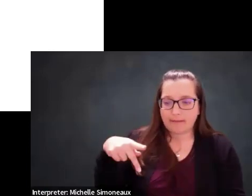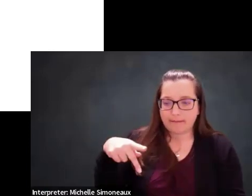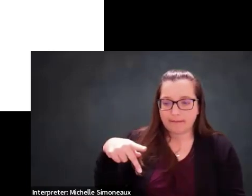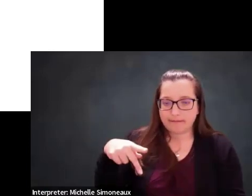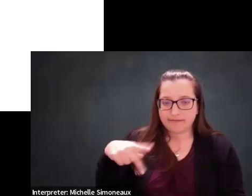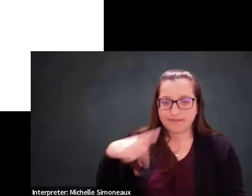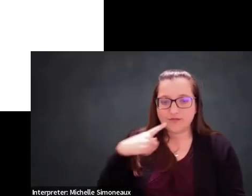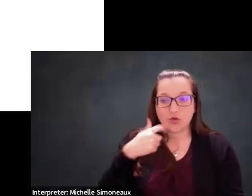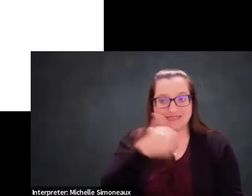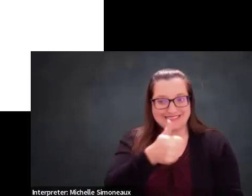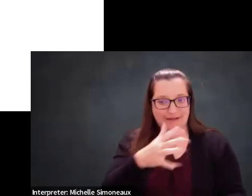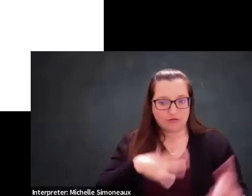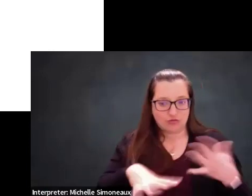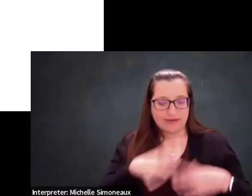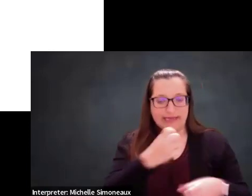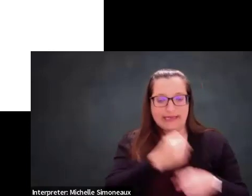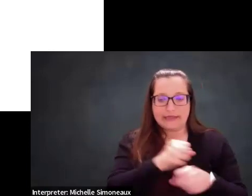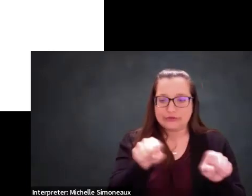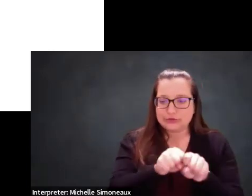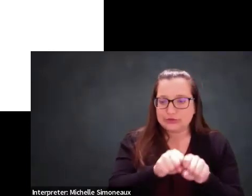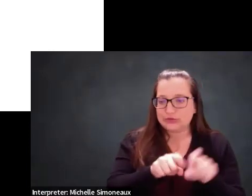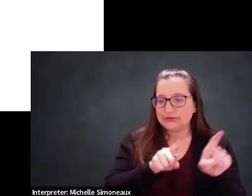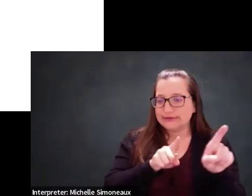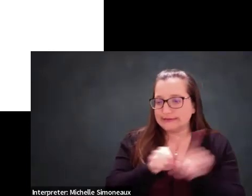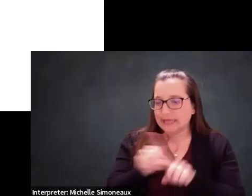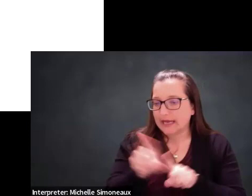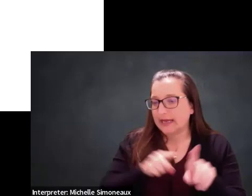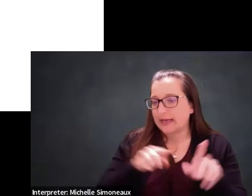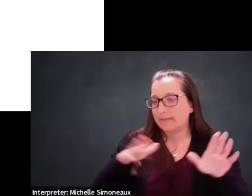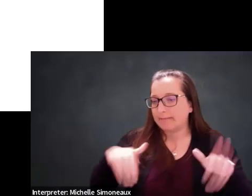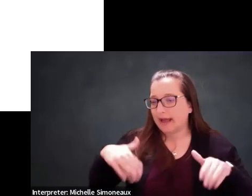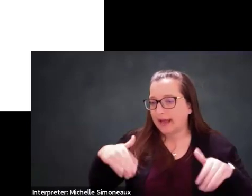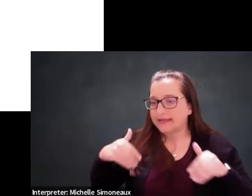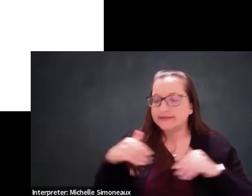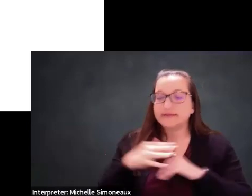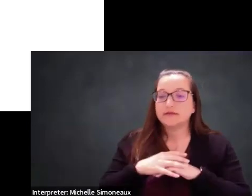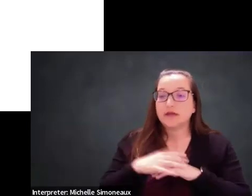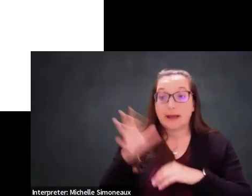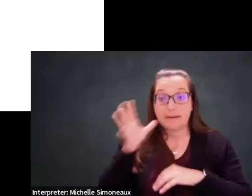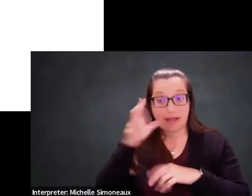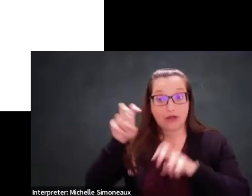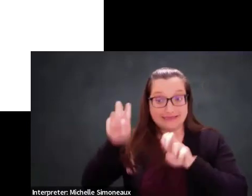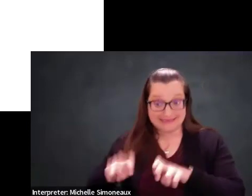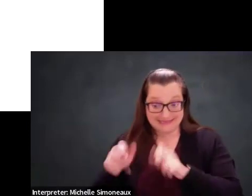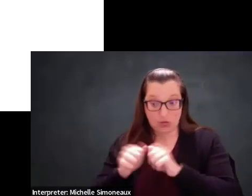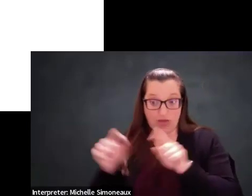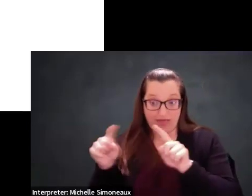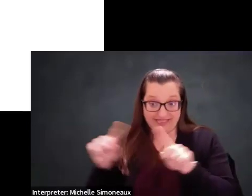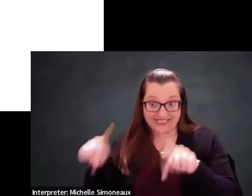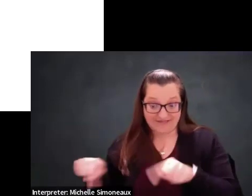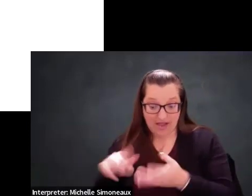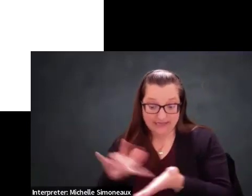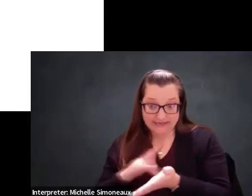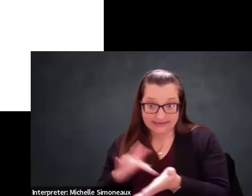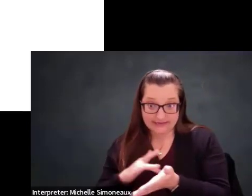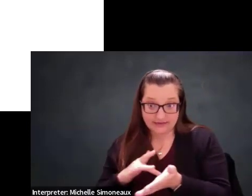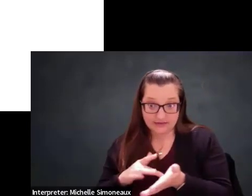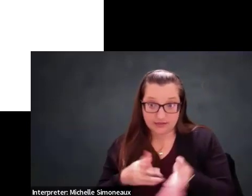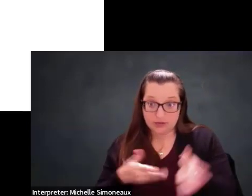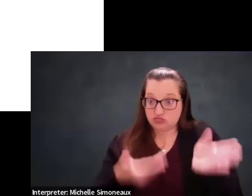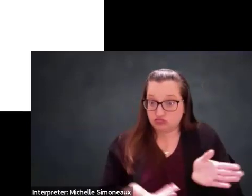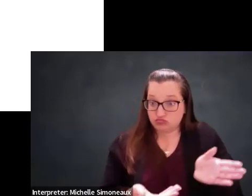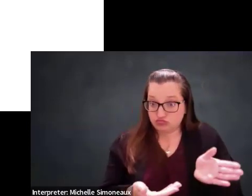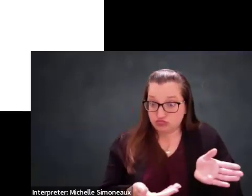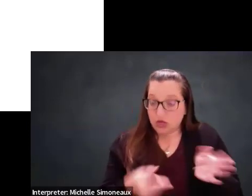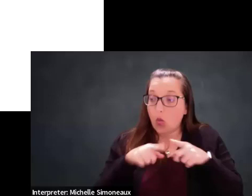So getting their socks, their shoes, their pants on and everything. And the parent will sit there with the device. And she has the device out. And